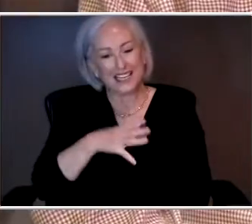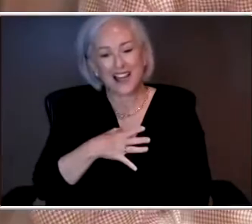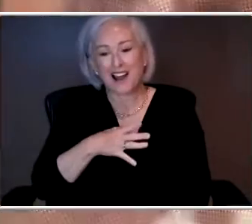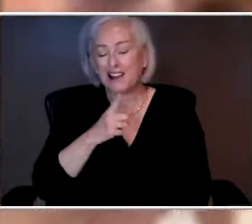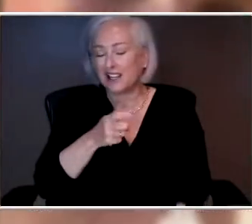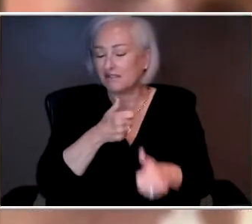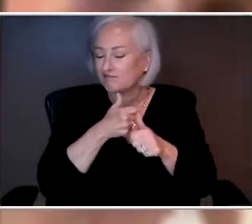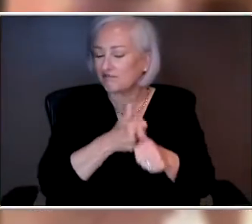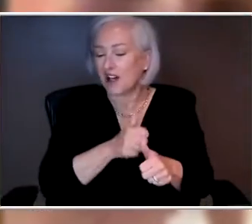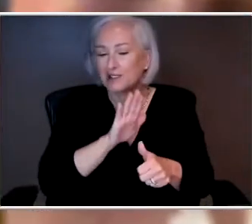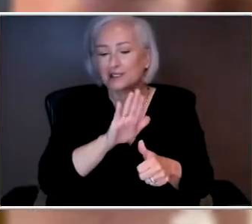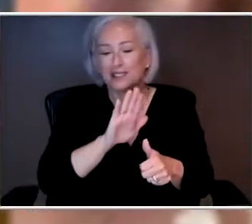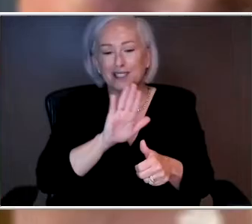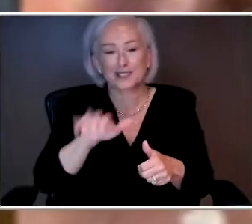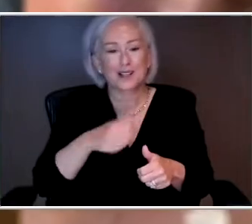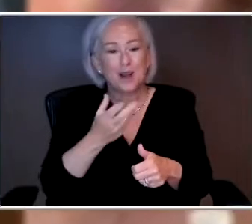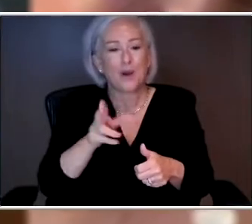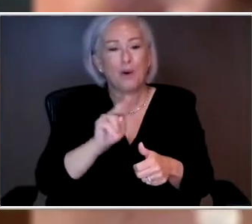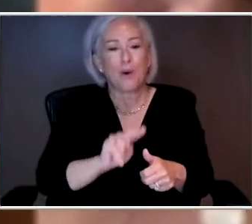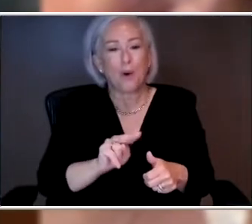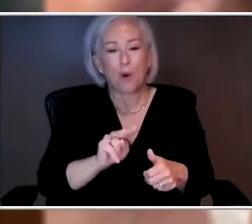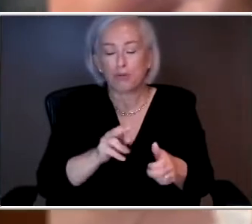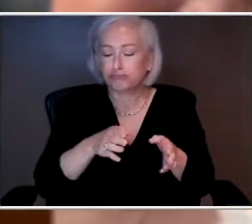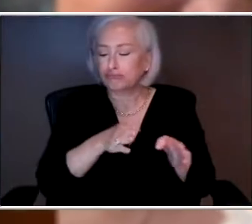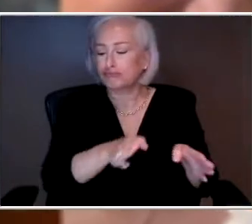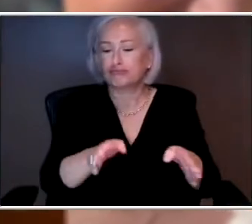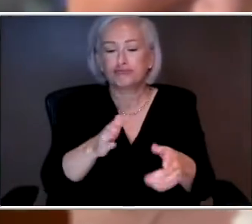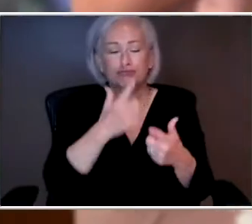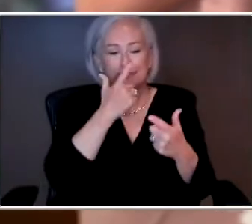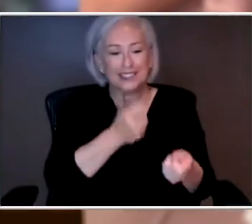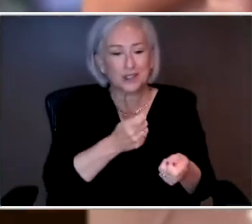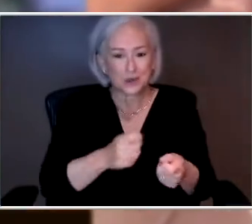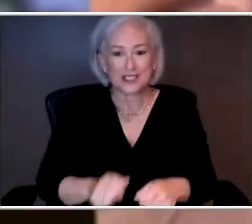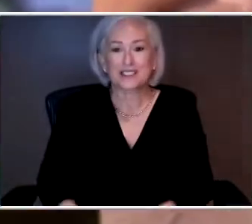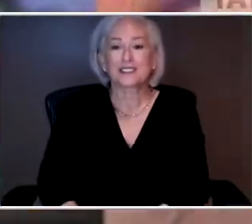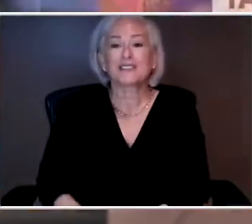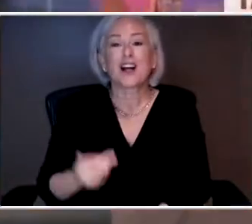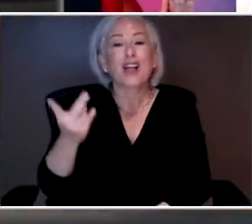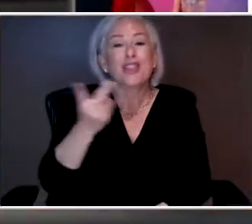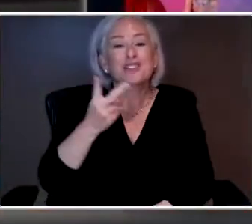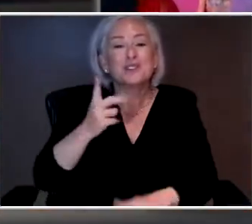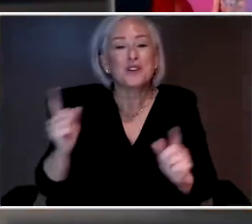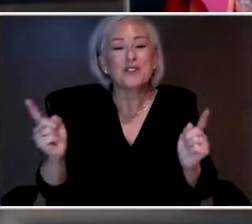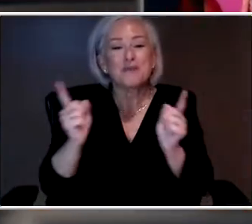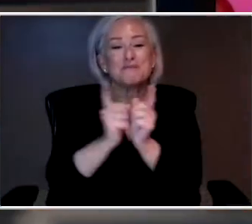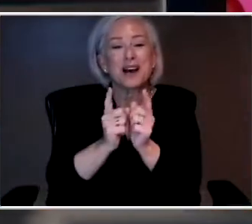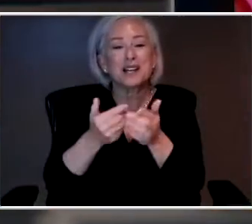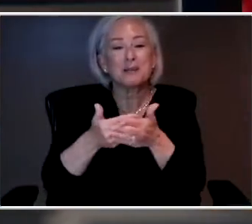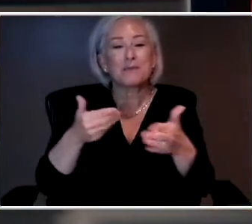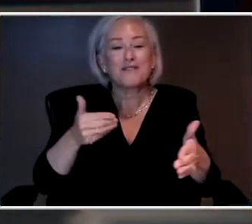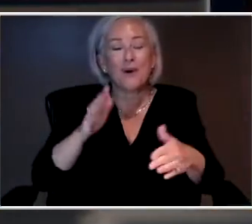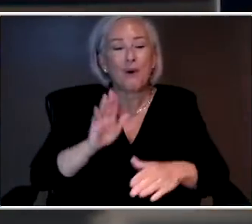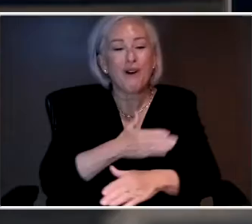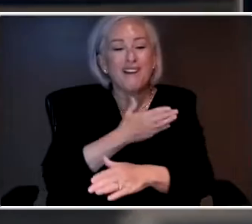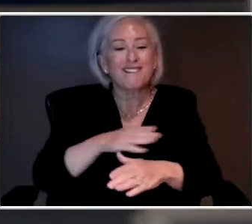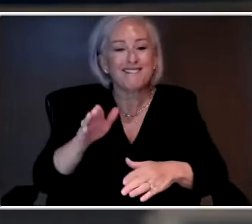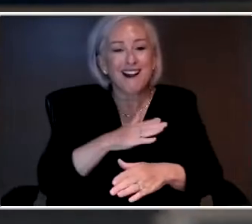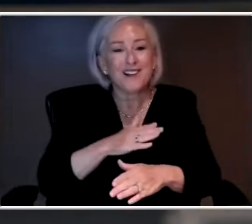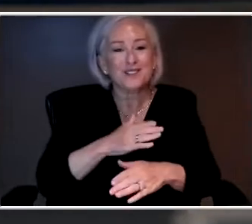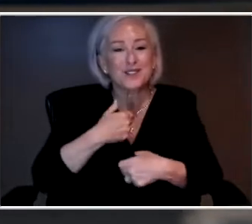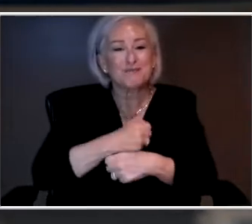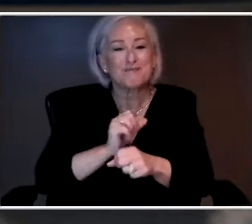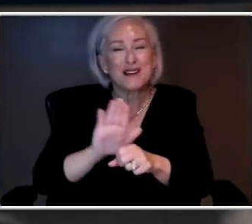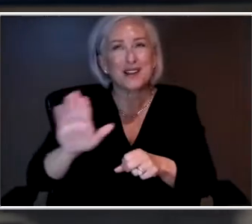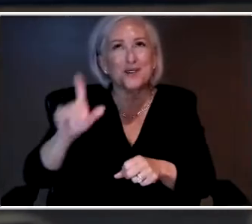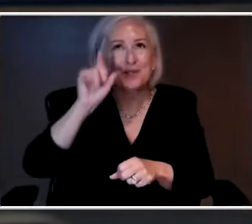He's something else. The two met before the concert to make Elsa's dream come true. That's all she wants to do